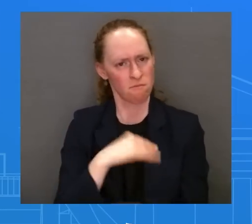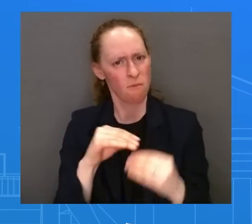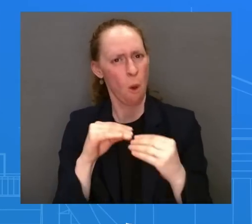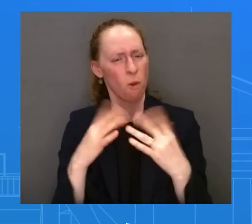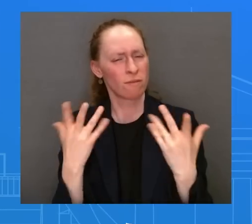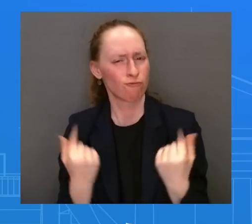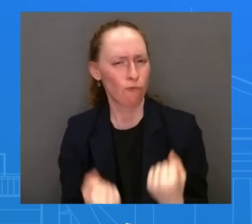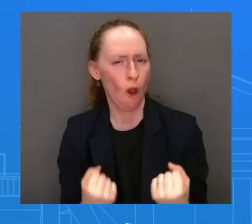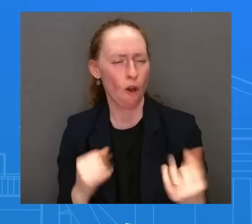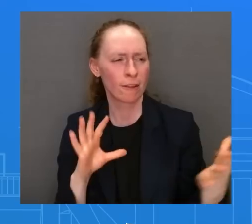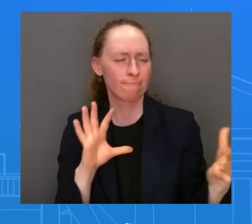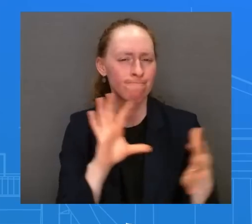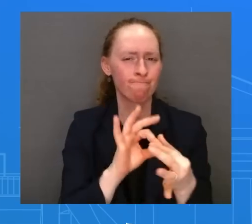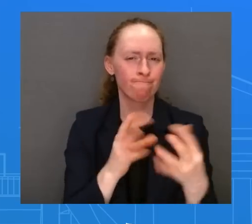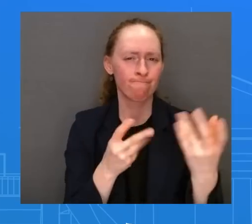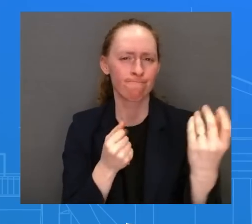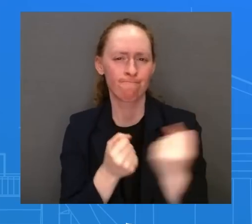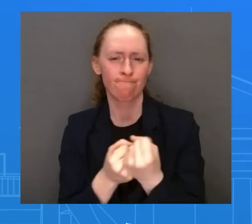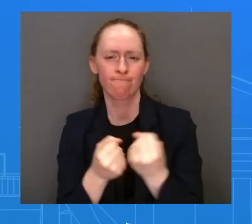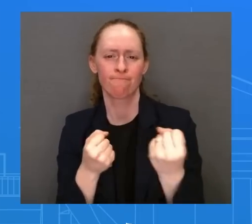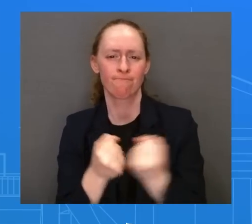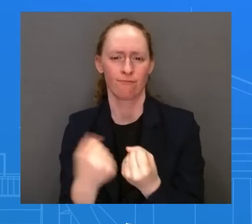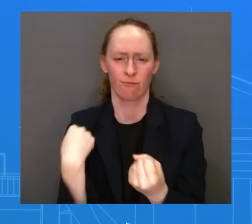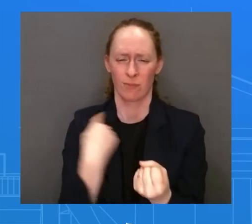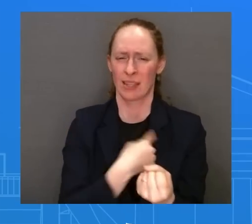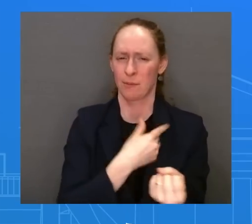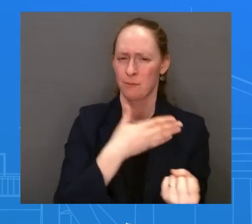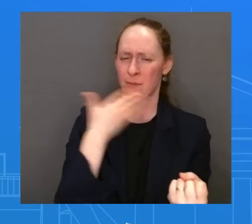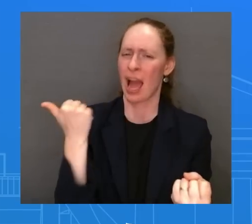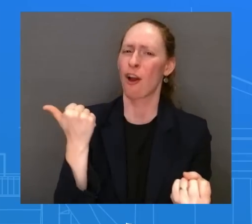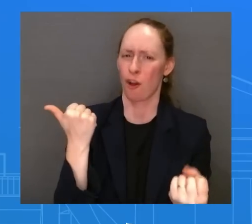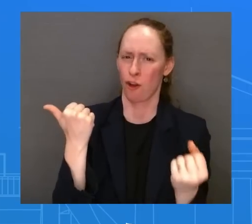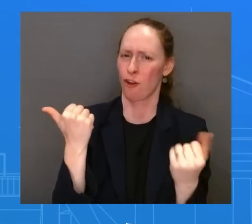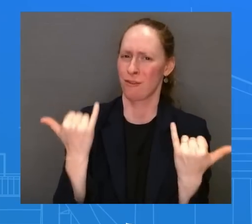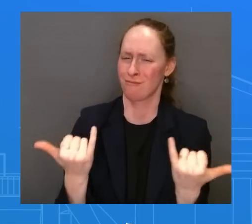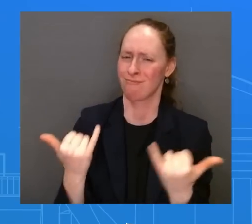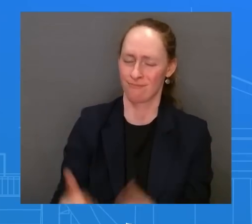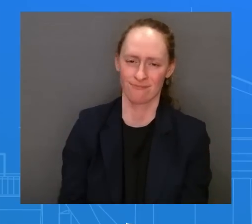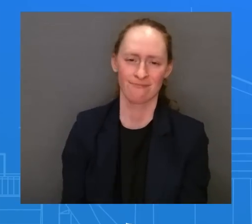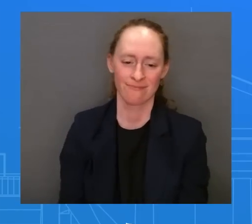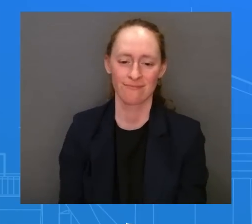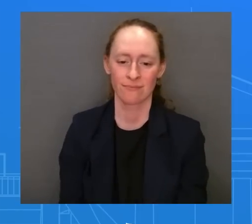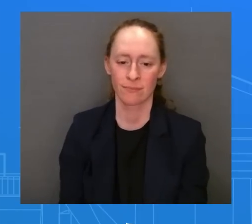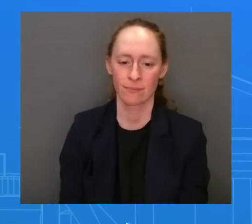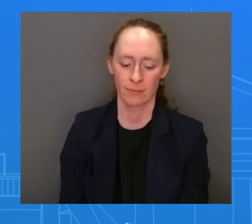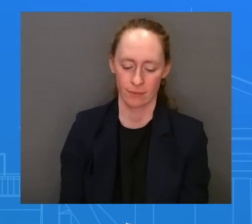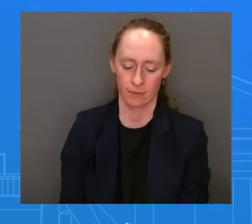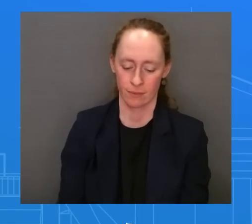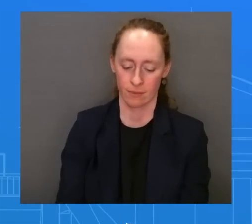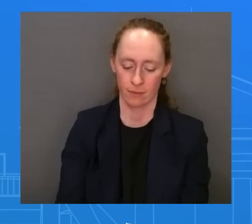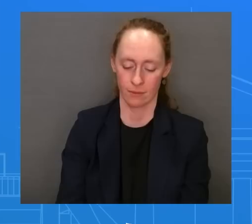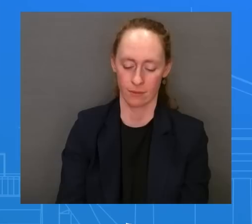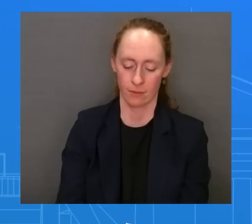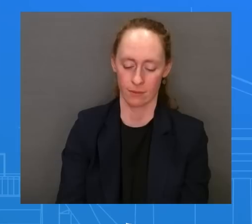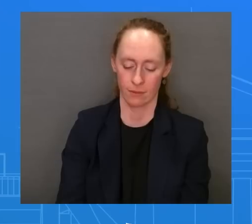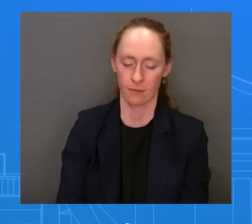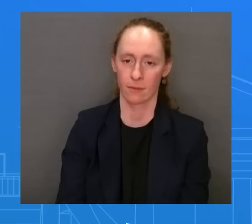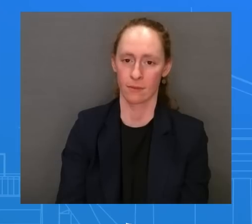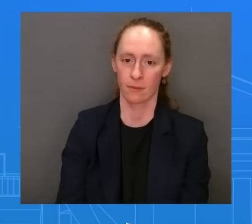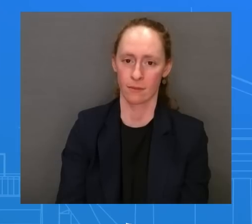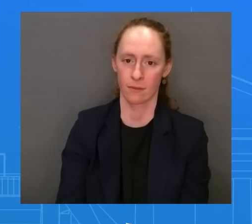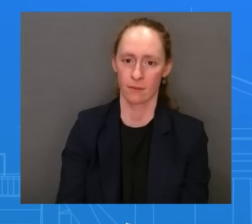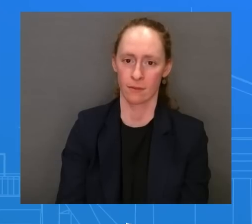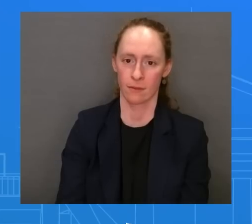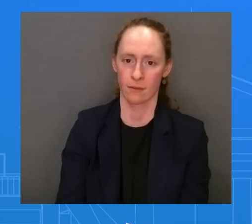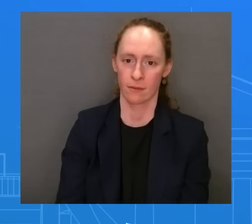stage is a lot stronger now thank you John um so one of this and this and look you through this